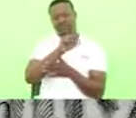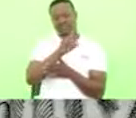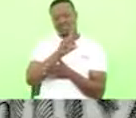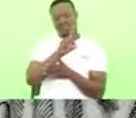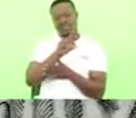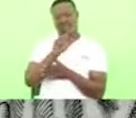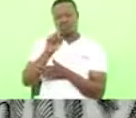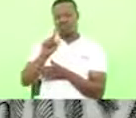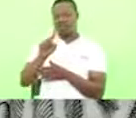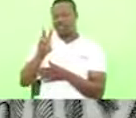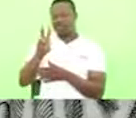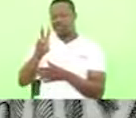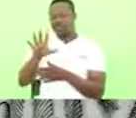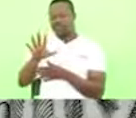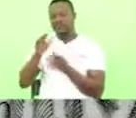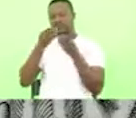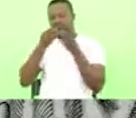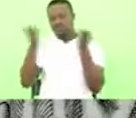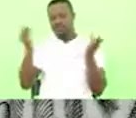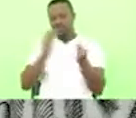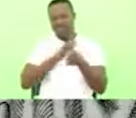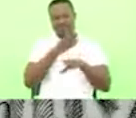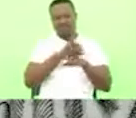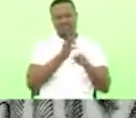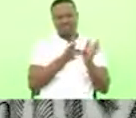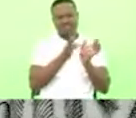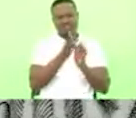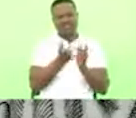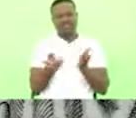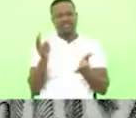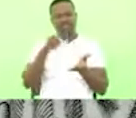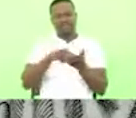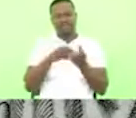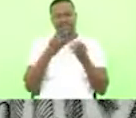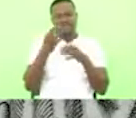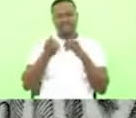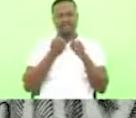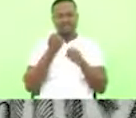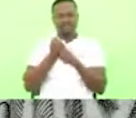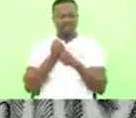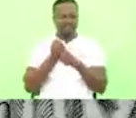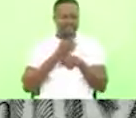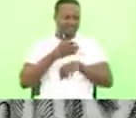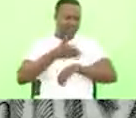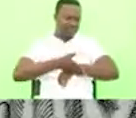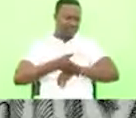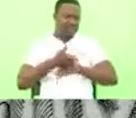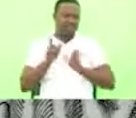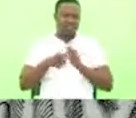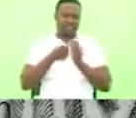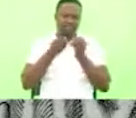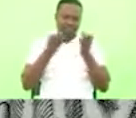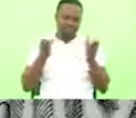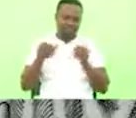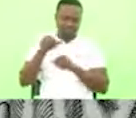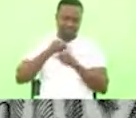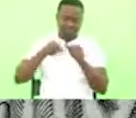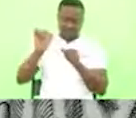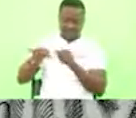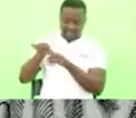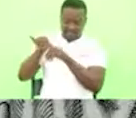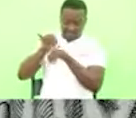165, many years after Jesus' resurrection. But this same